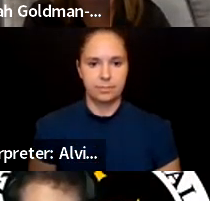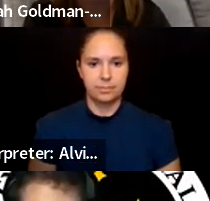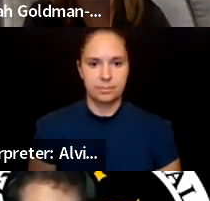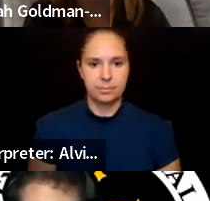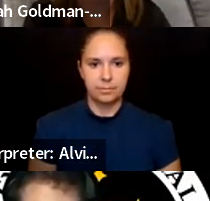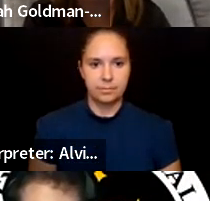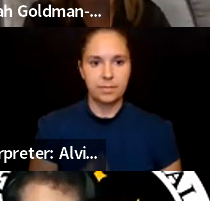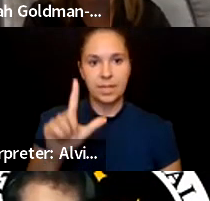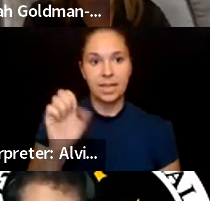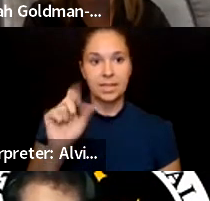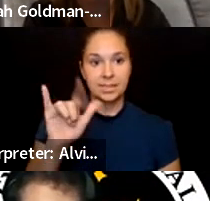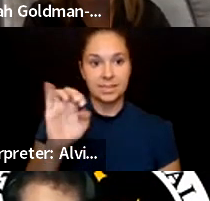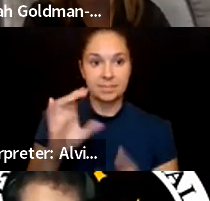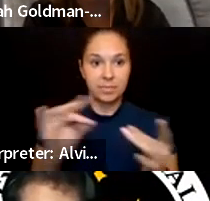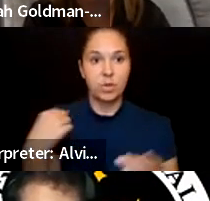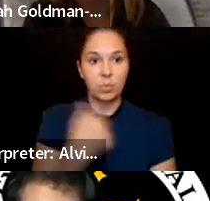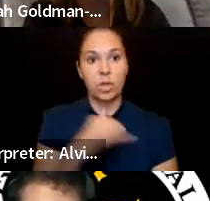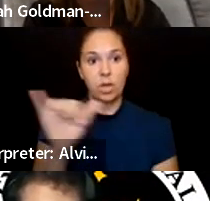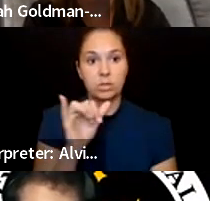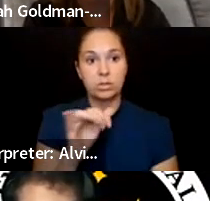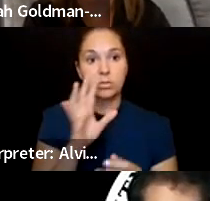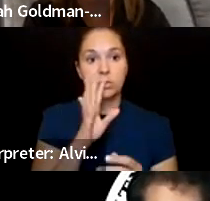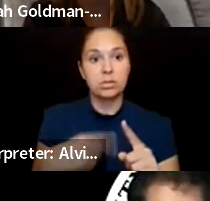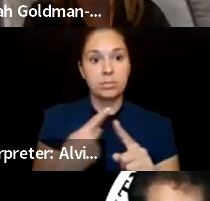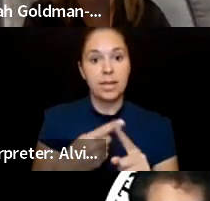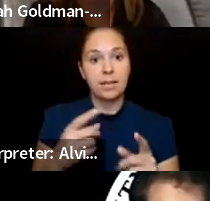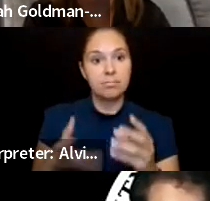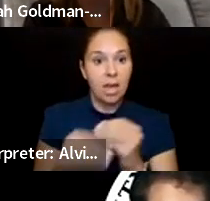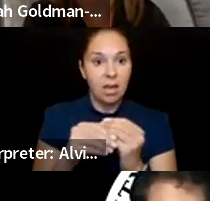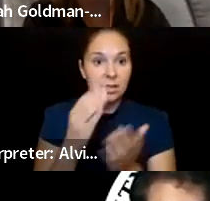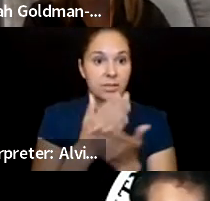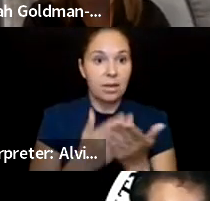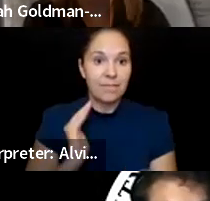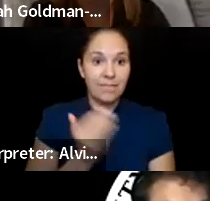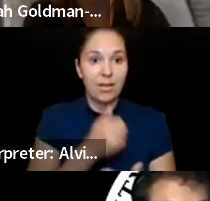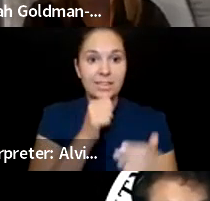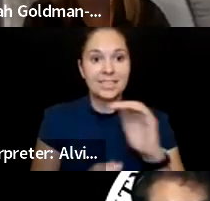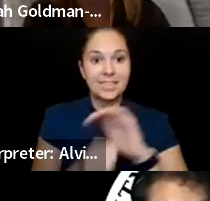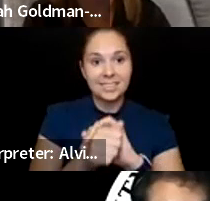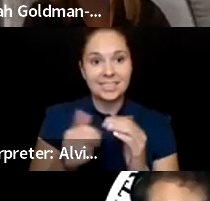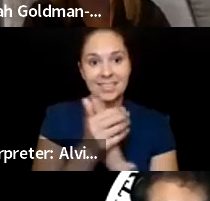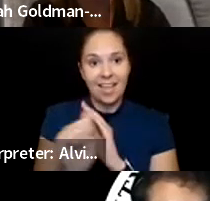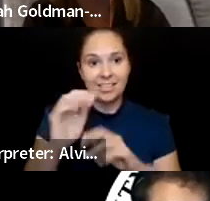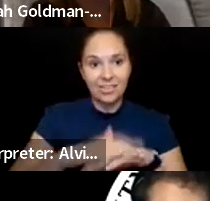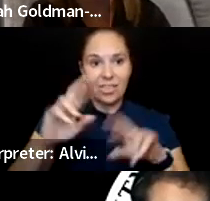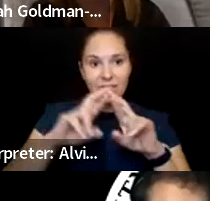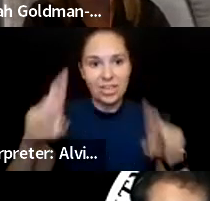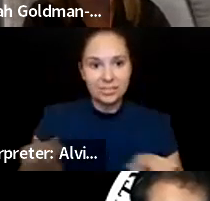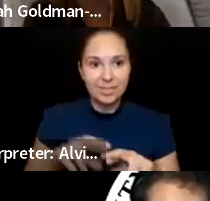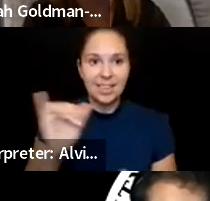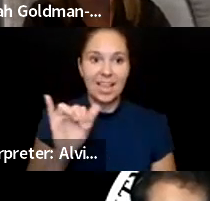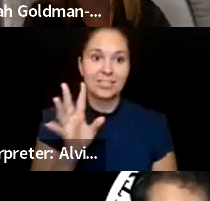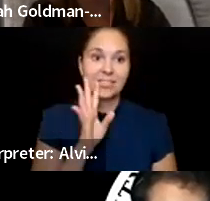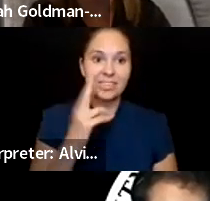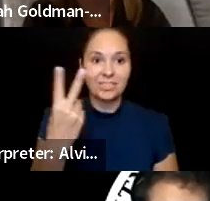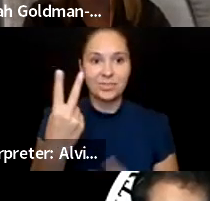We also talked about adding some of our hidden talents to our resume, like talking two languages at